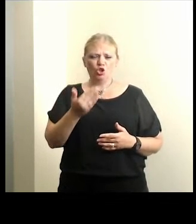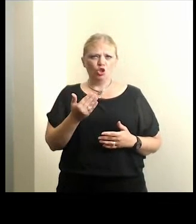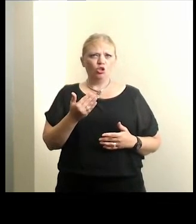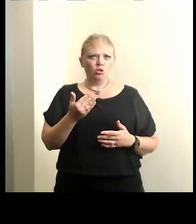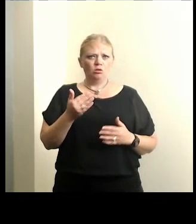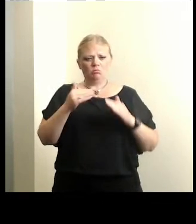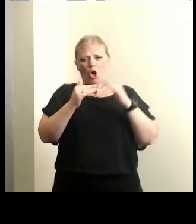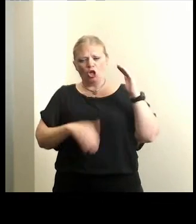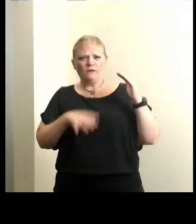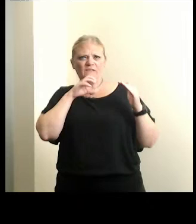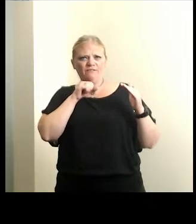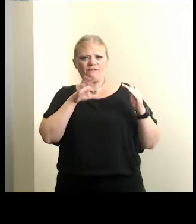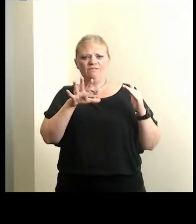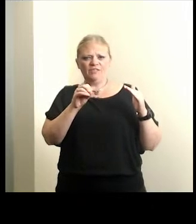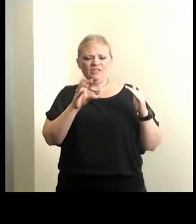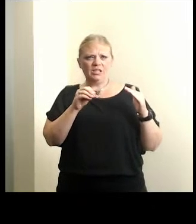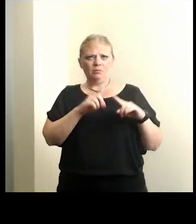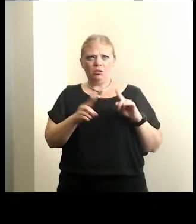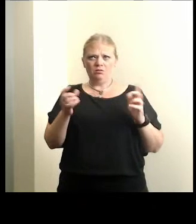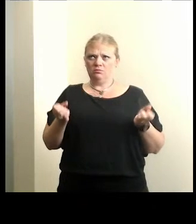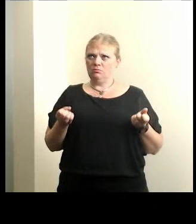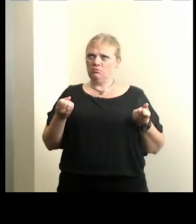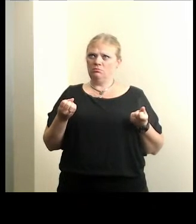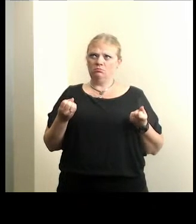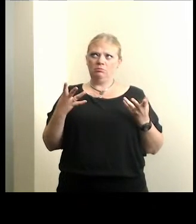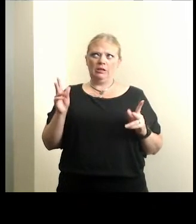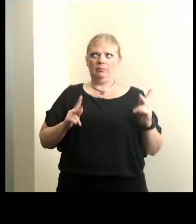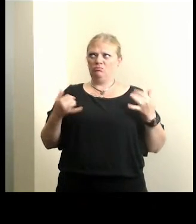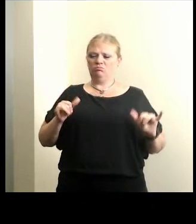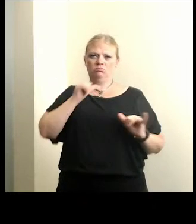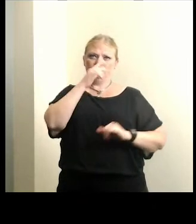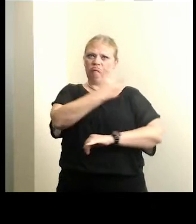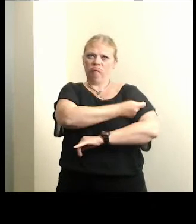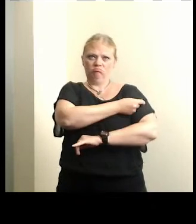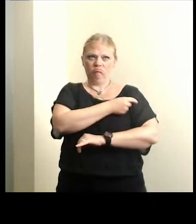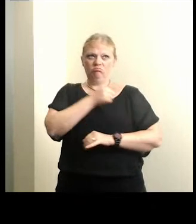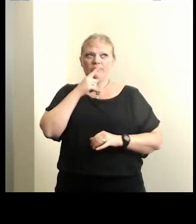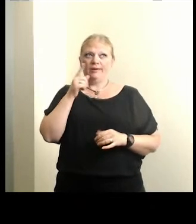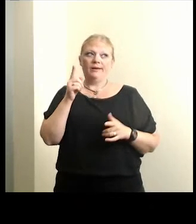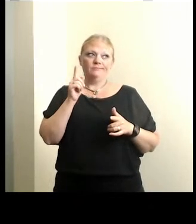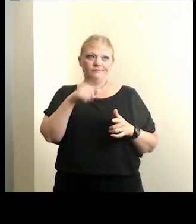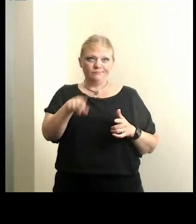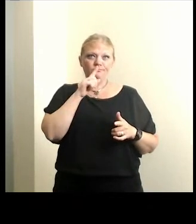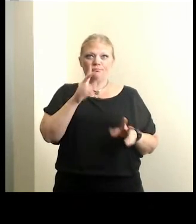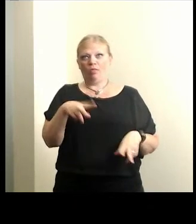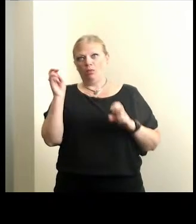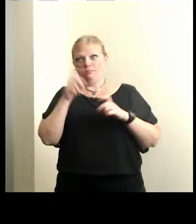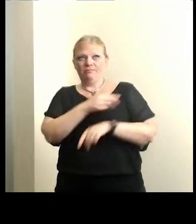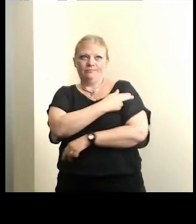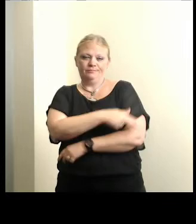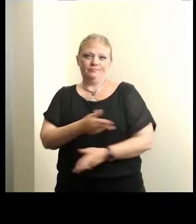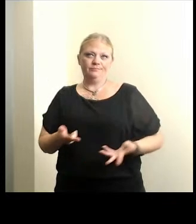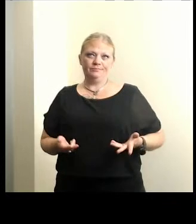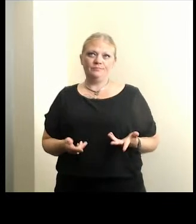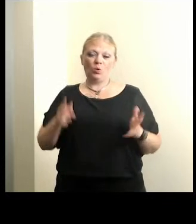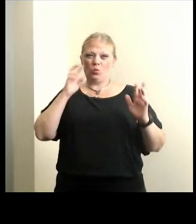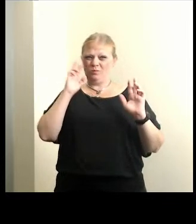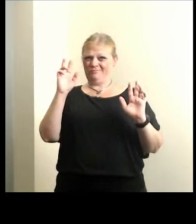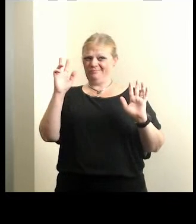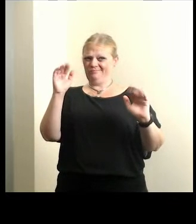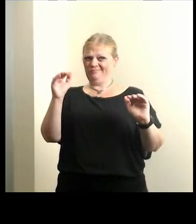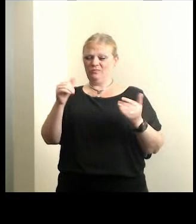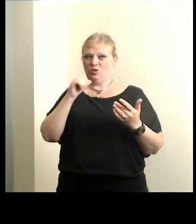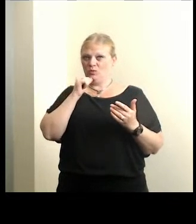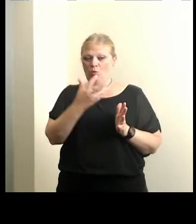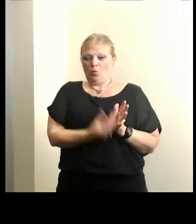vaccination rates under 50, but there's still a lot of people who haven't been vaccinated, and they are ending up in the hospital. and I'm hopeful that we don't lose